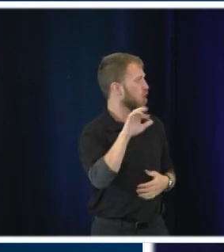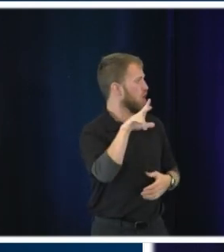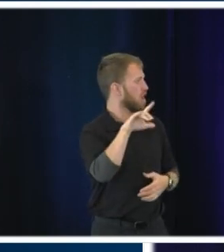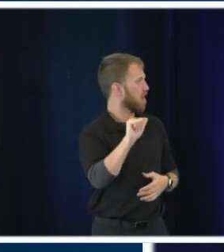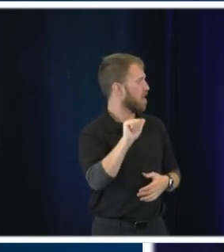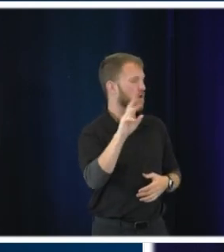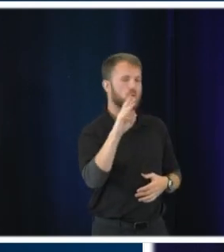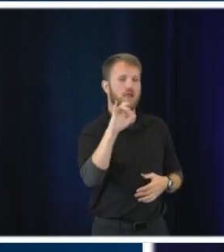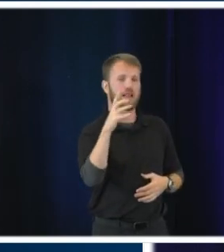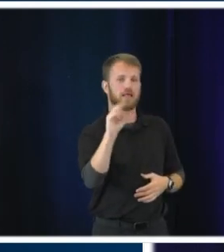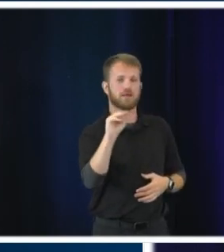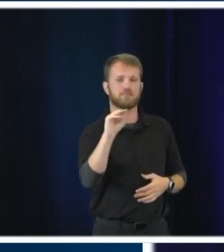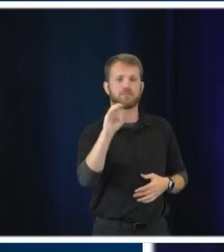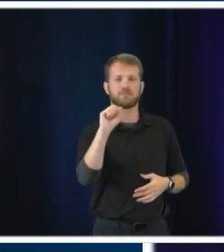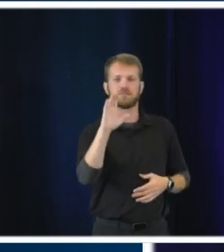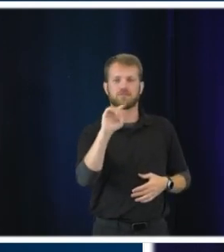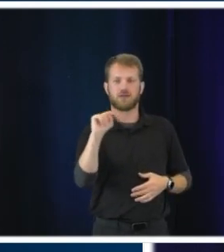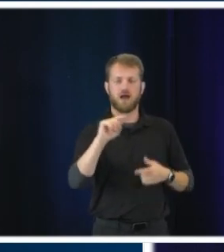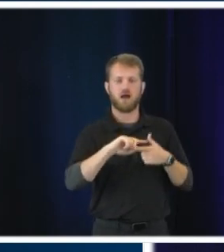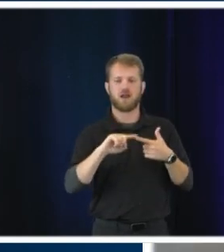Carter.